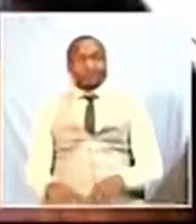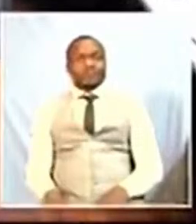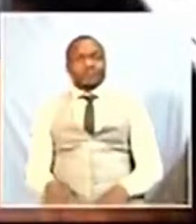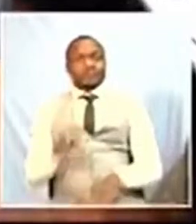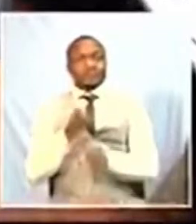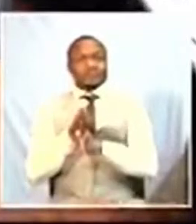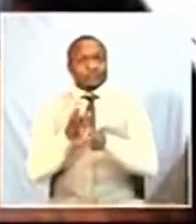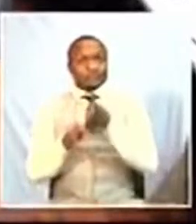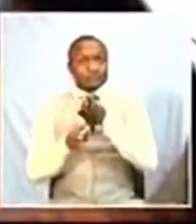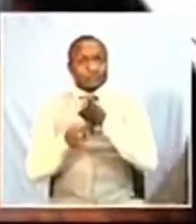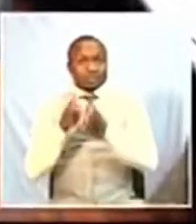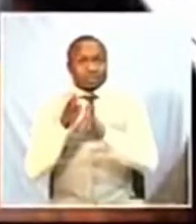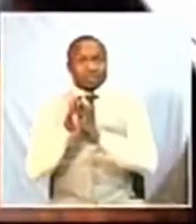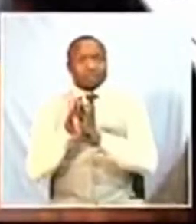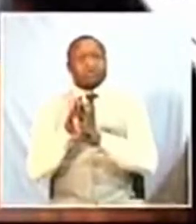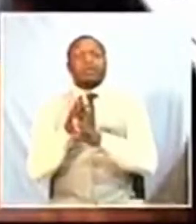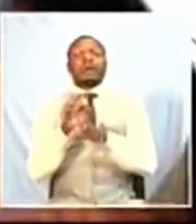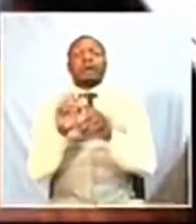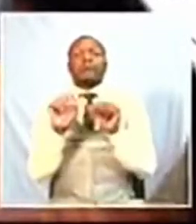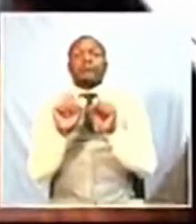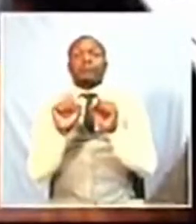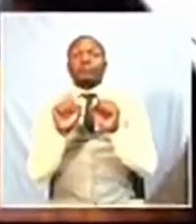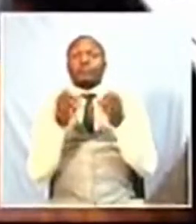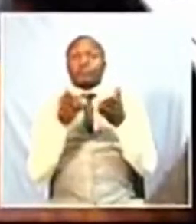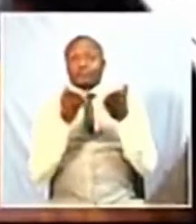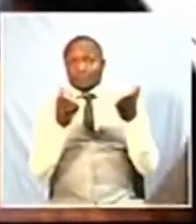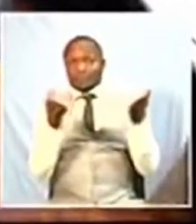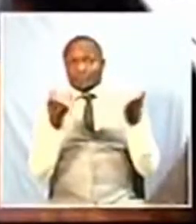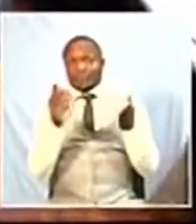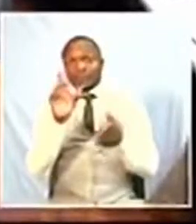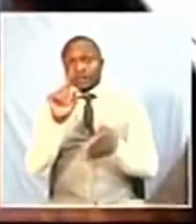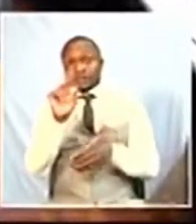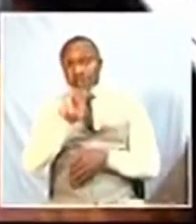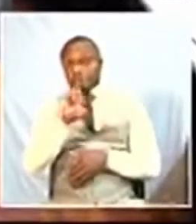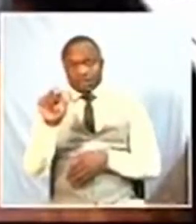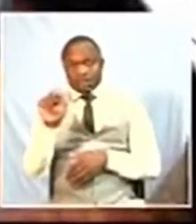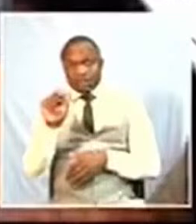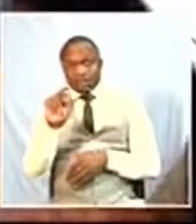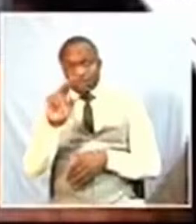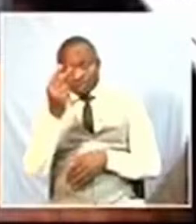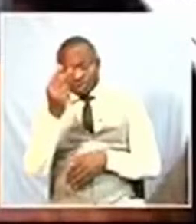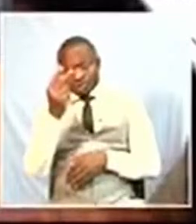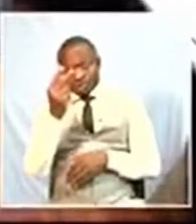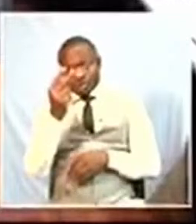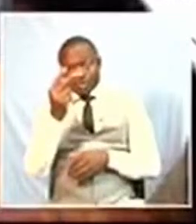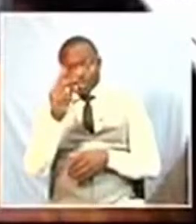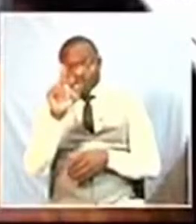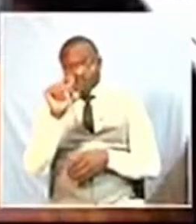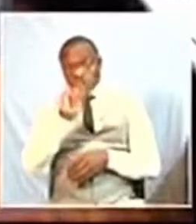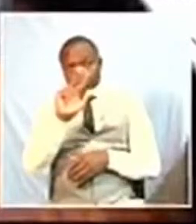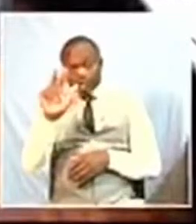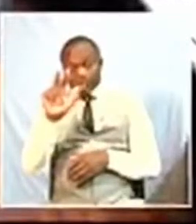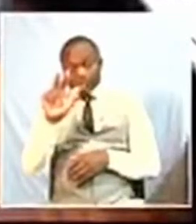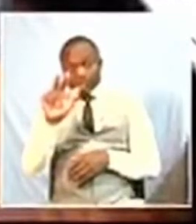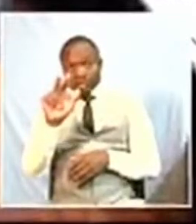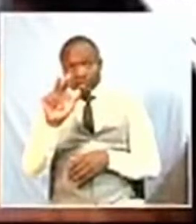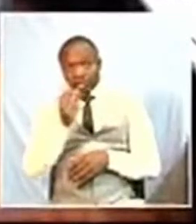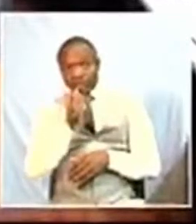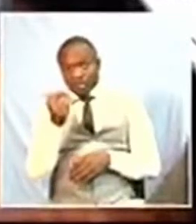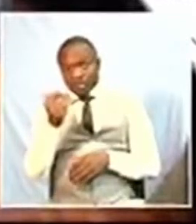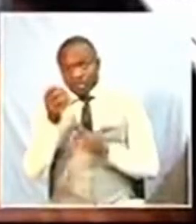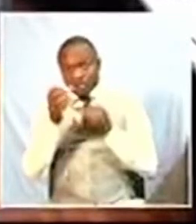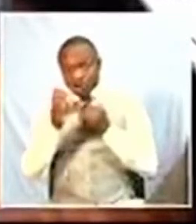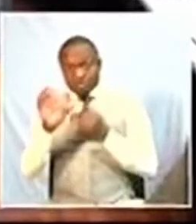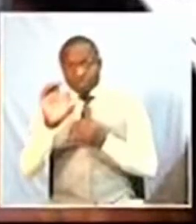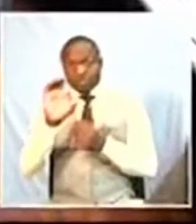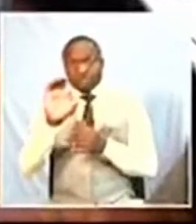the mortuary was funded under 22 correctly, but the second phase was funded from a variation. Under 2023, it was varied from another component of